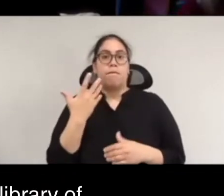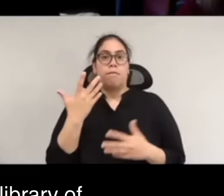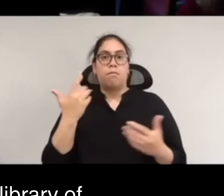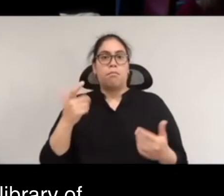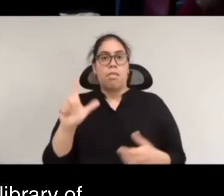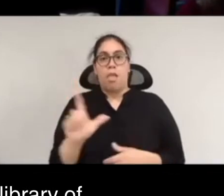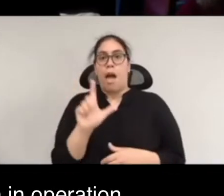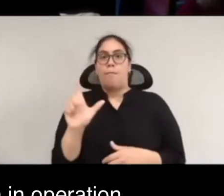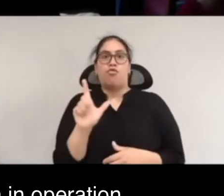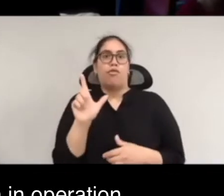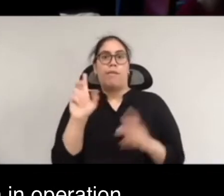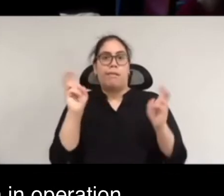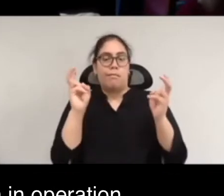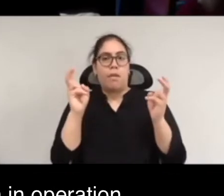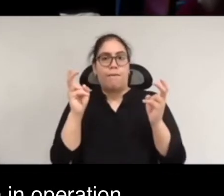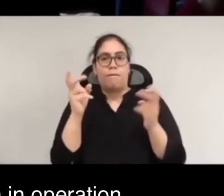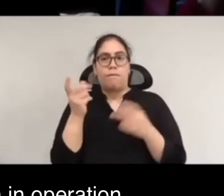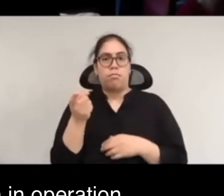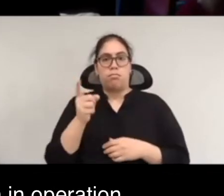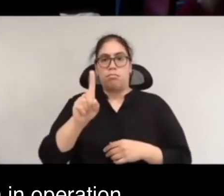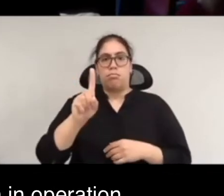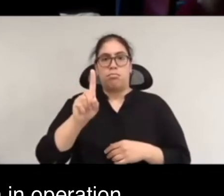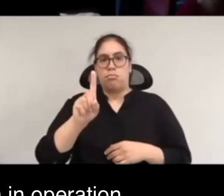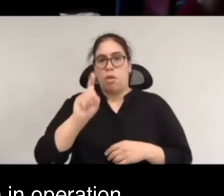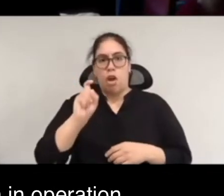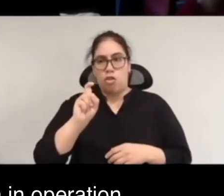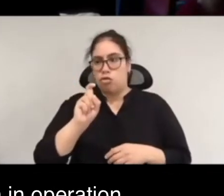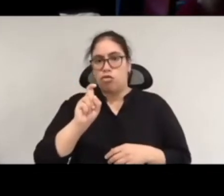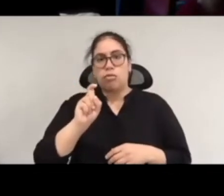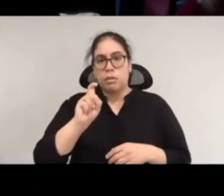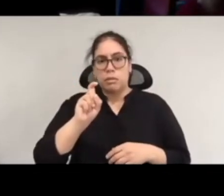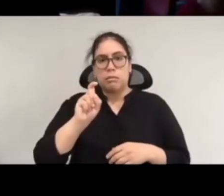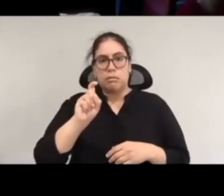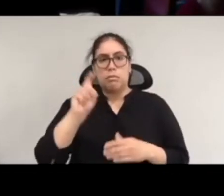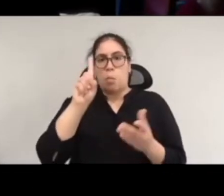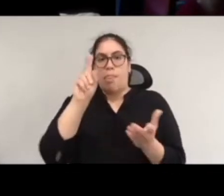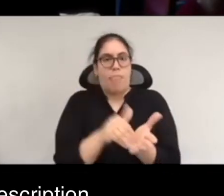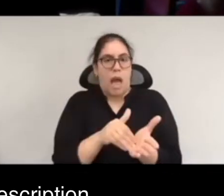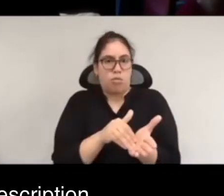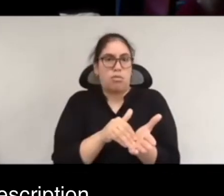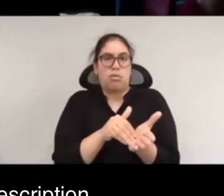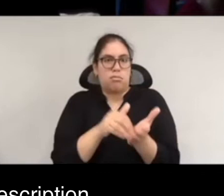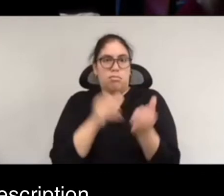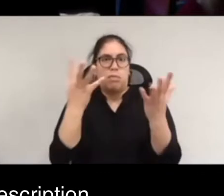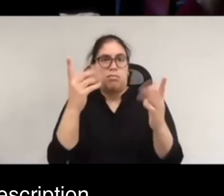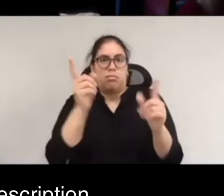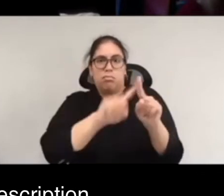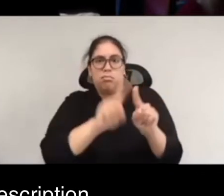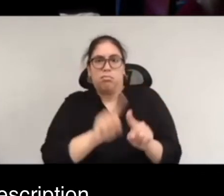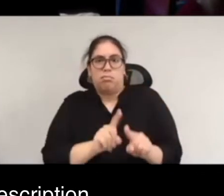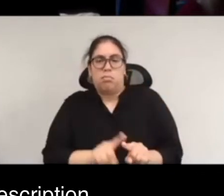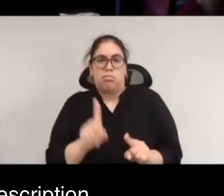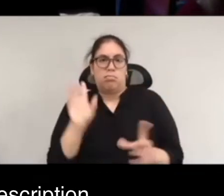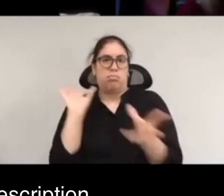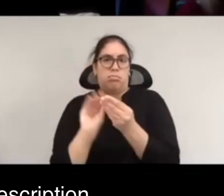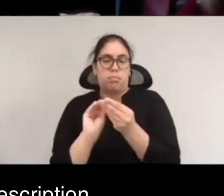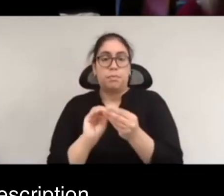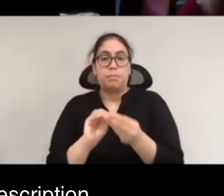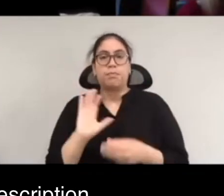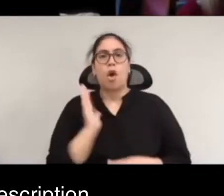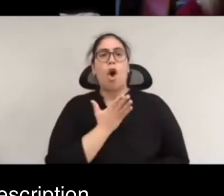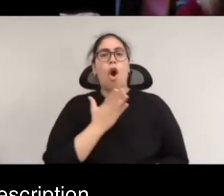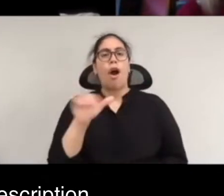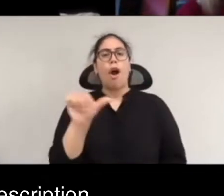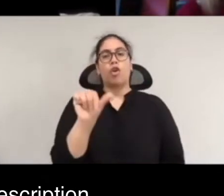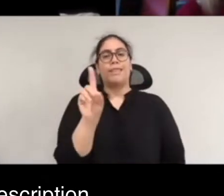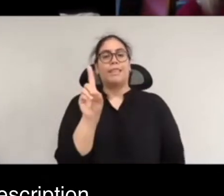to date, and we've been in operation for over 20 years now. Our audio description journey